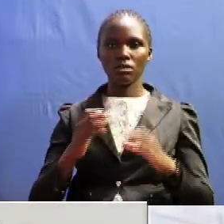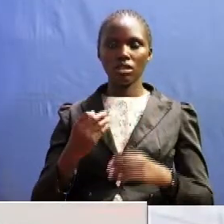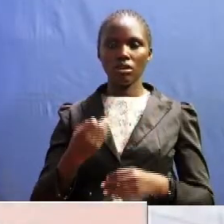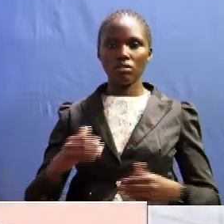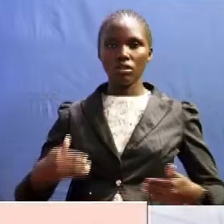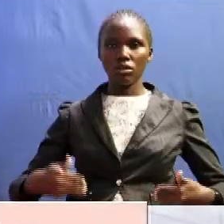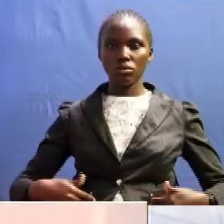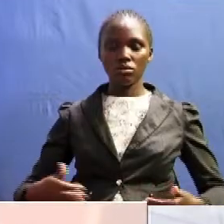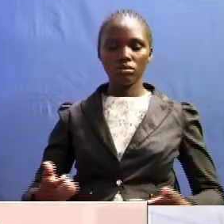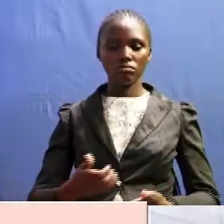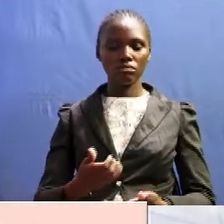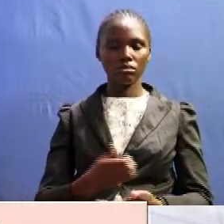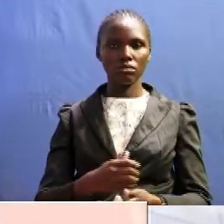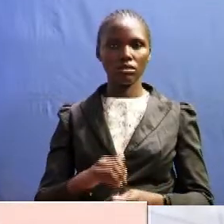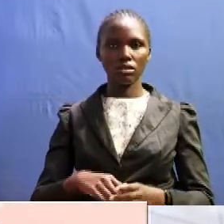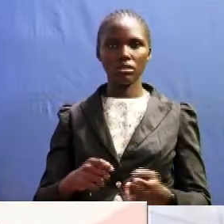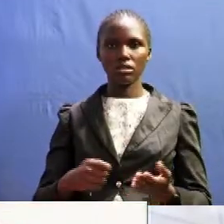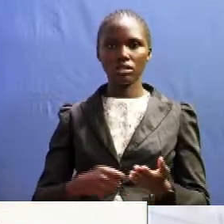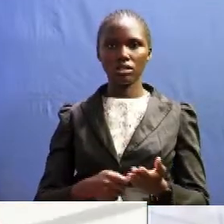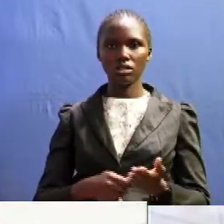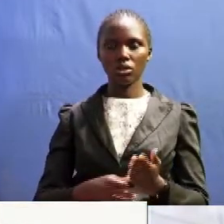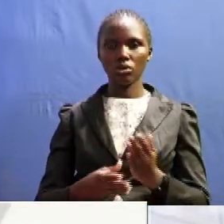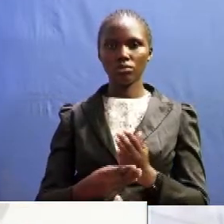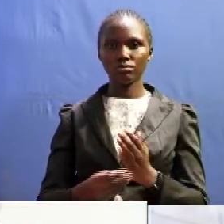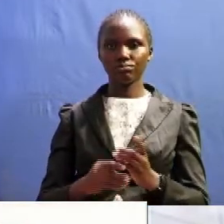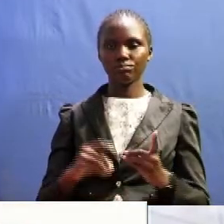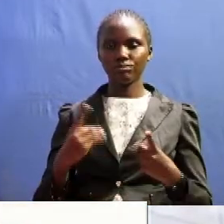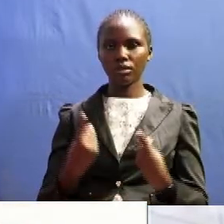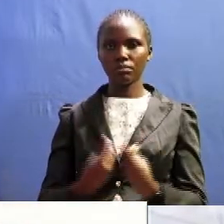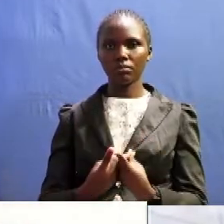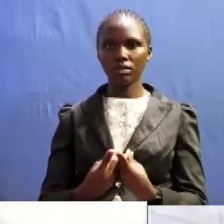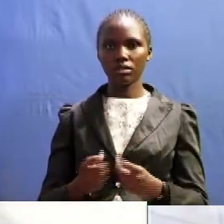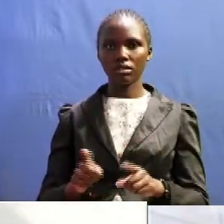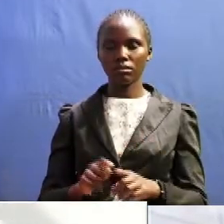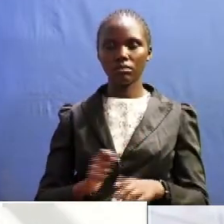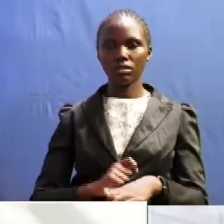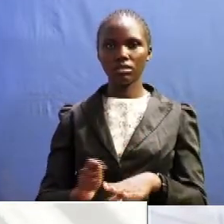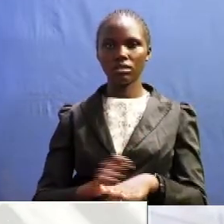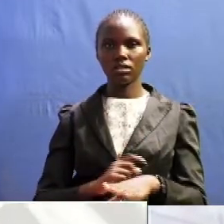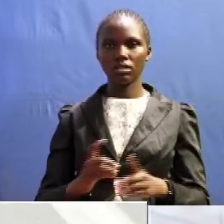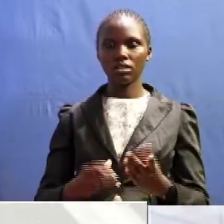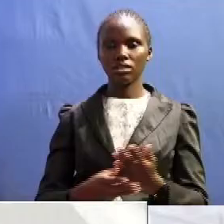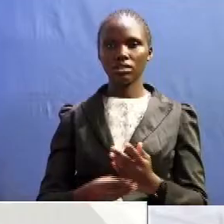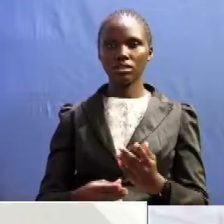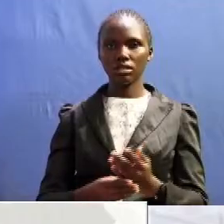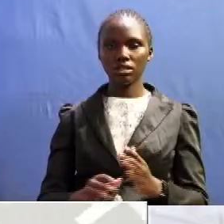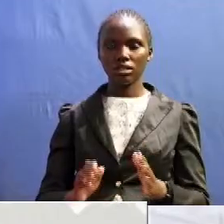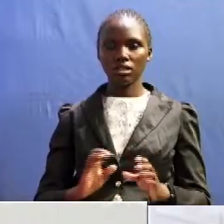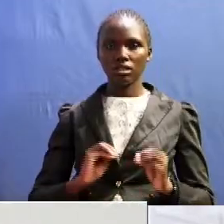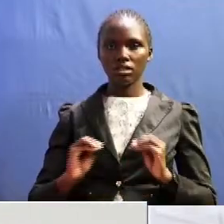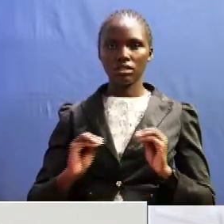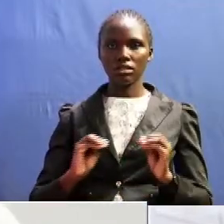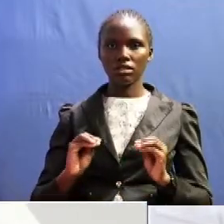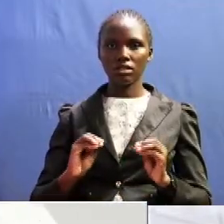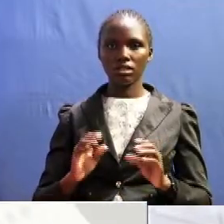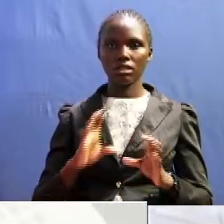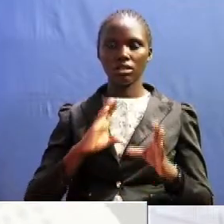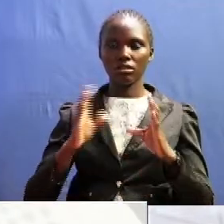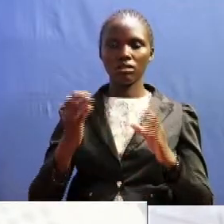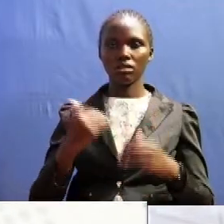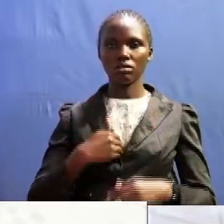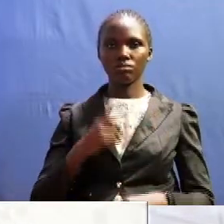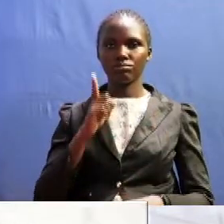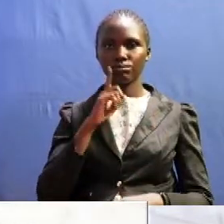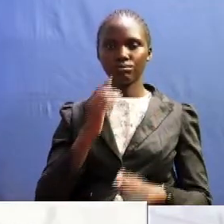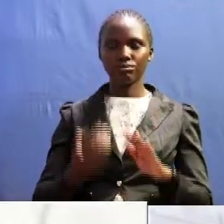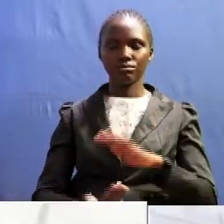youth involvement in technical courses or involving youths, training them on technical skills. That's the conversation we'll be having tomorrow,